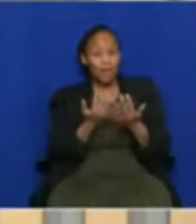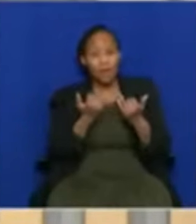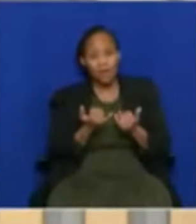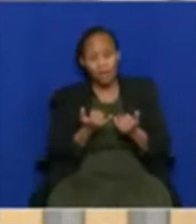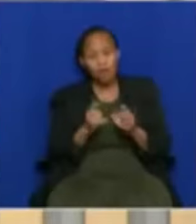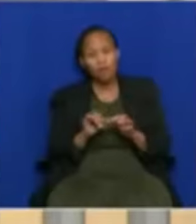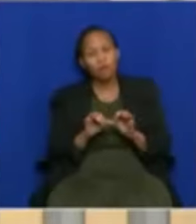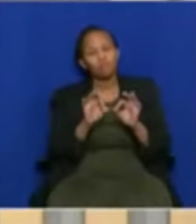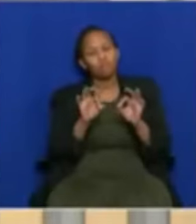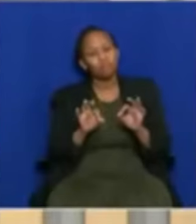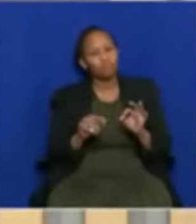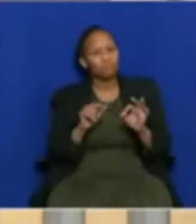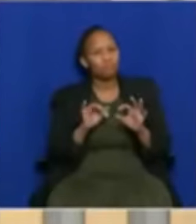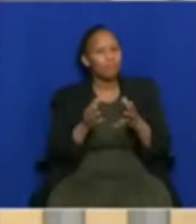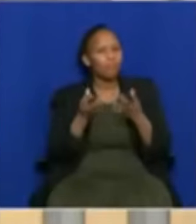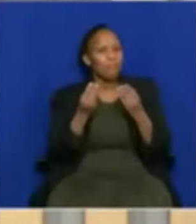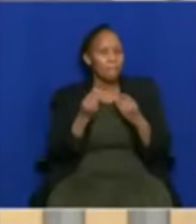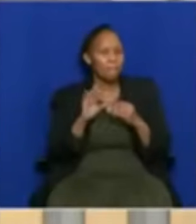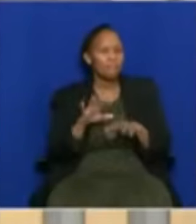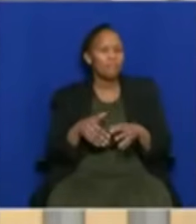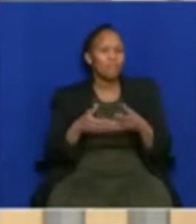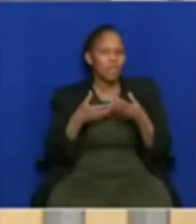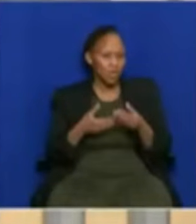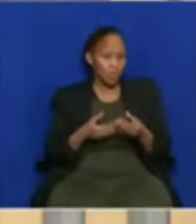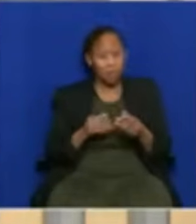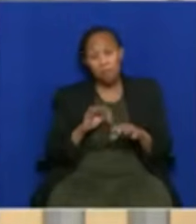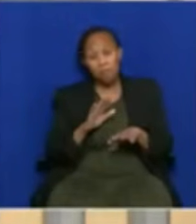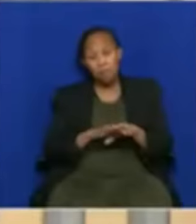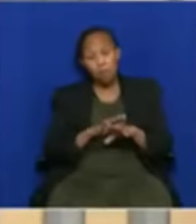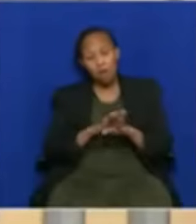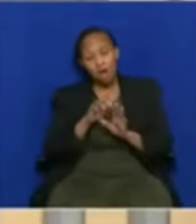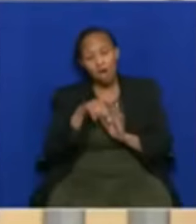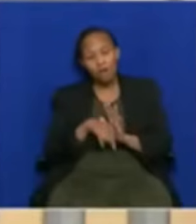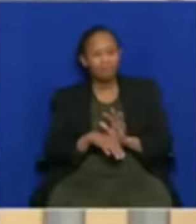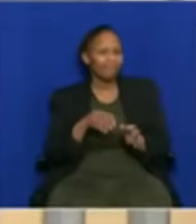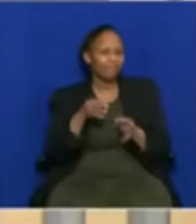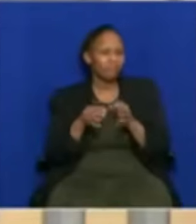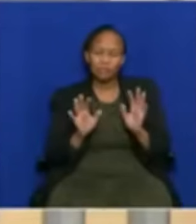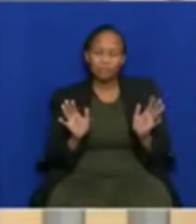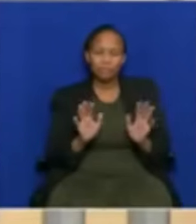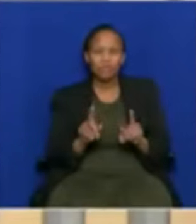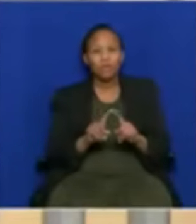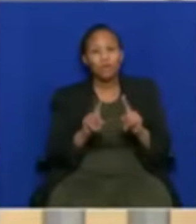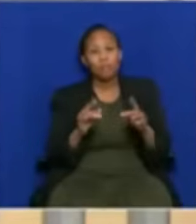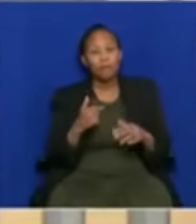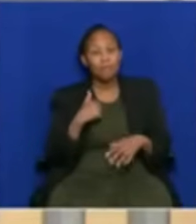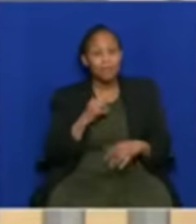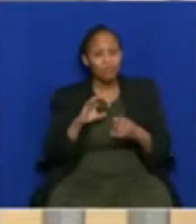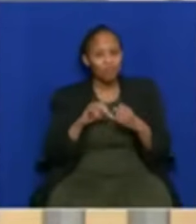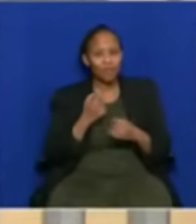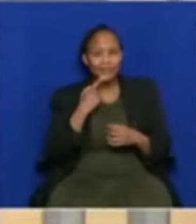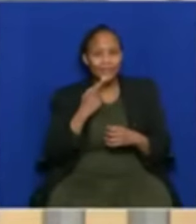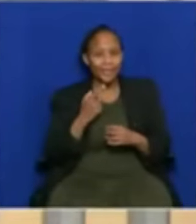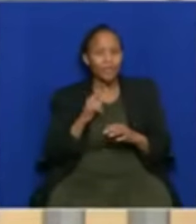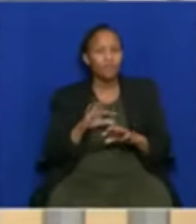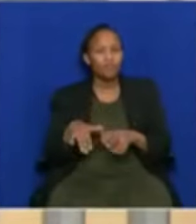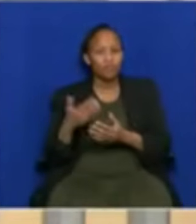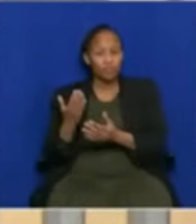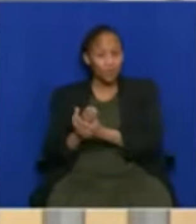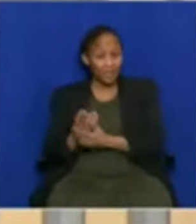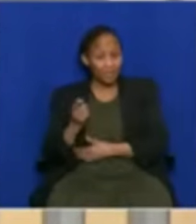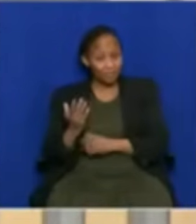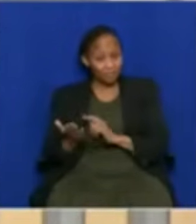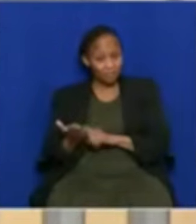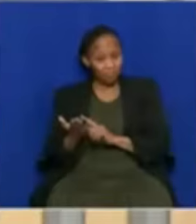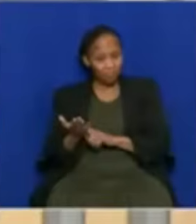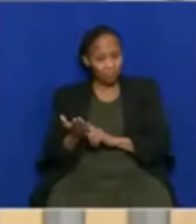to go further. I'm just saying to you that the information on the dockets itself, the initial documents,